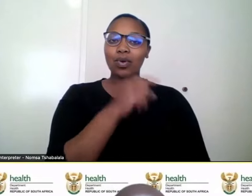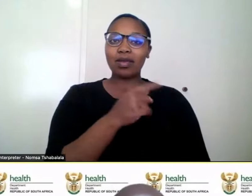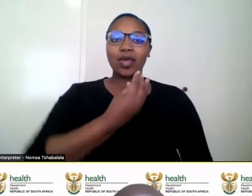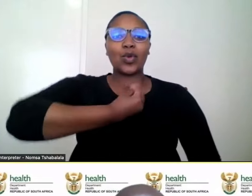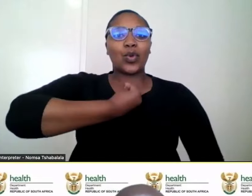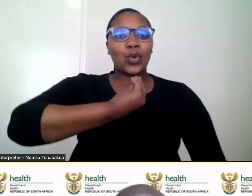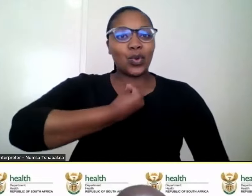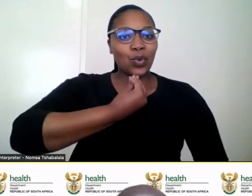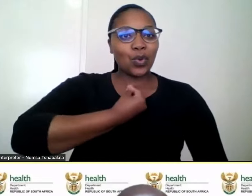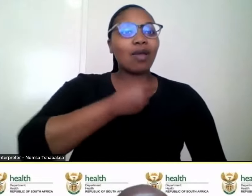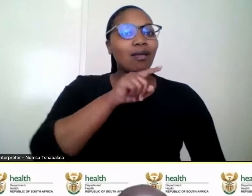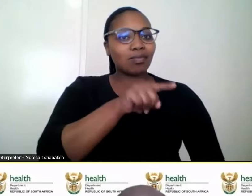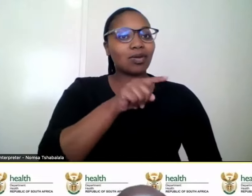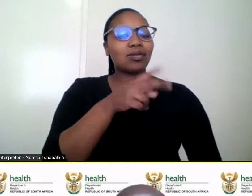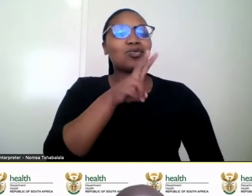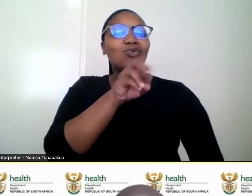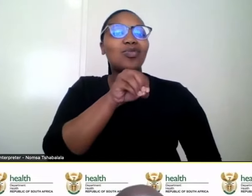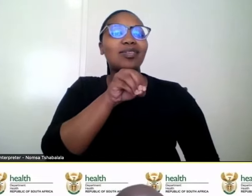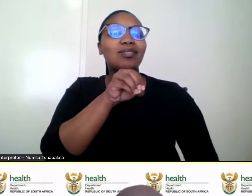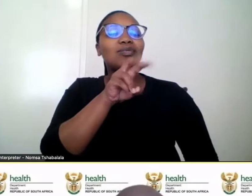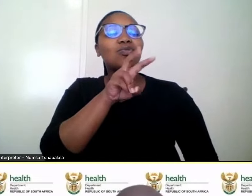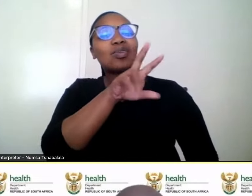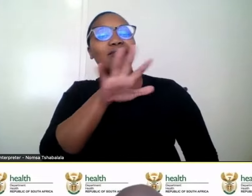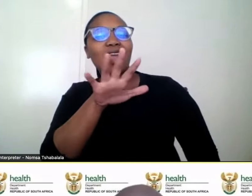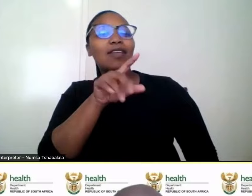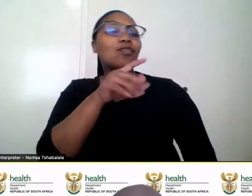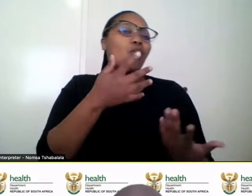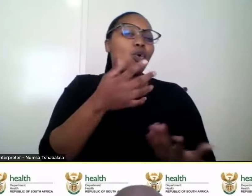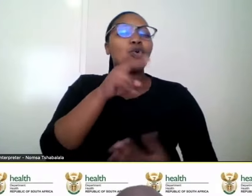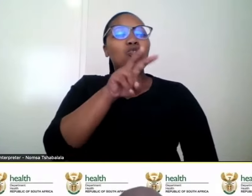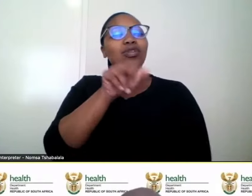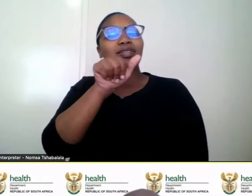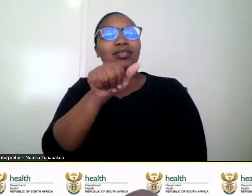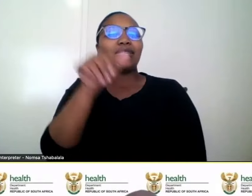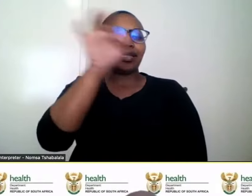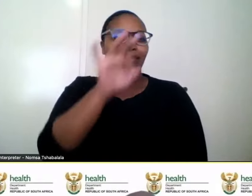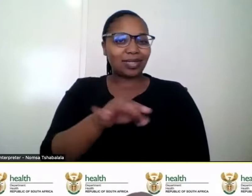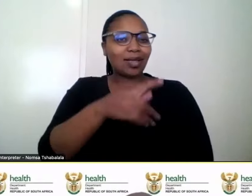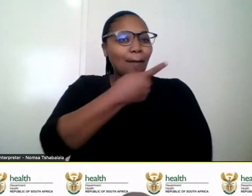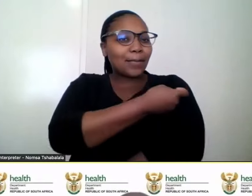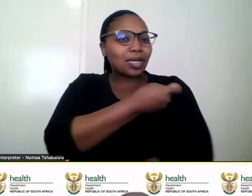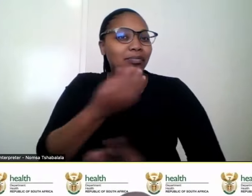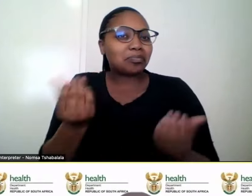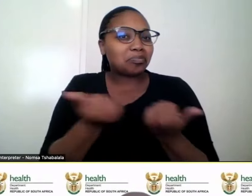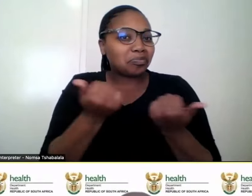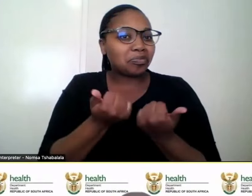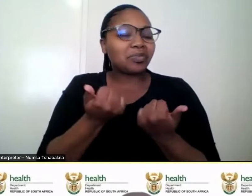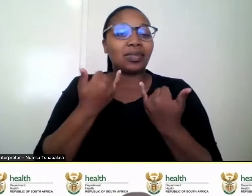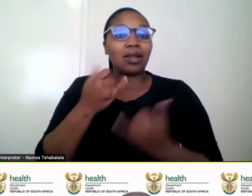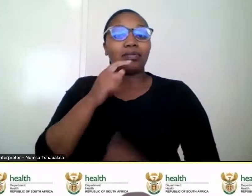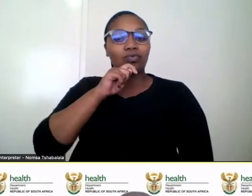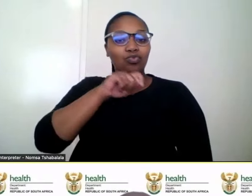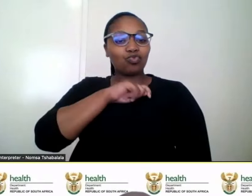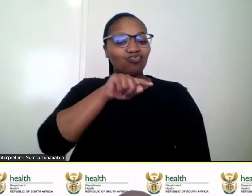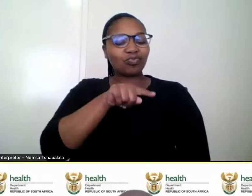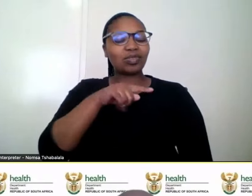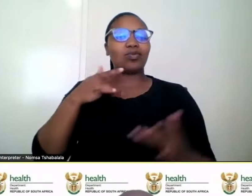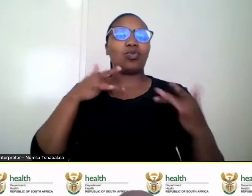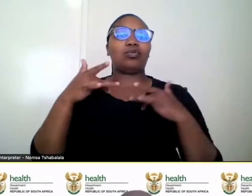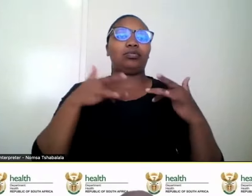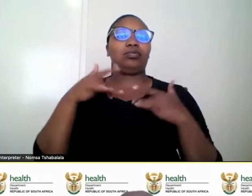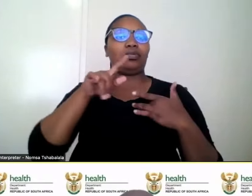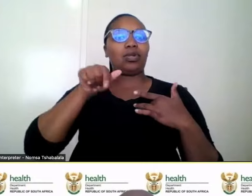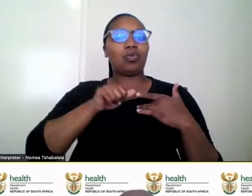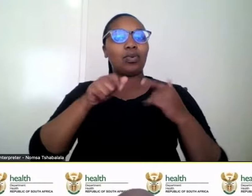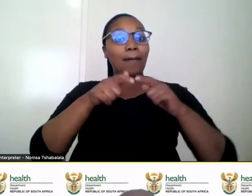26% vaccinated. So this is a very high risk at this stage. So that's really our main worry, and we would want